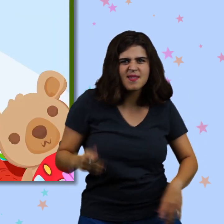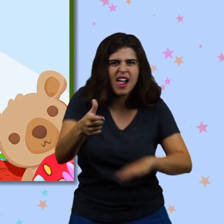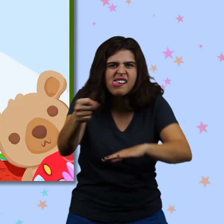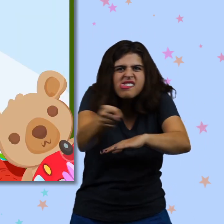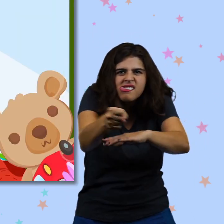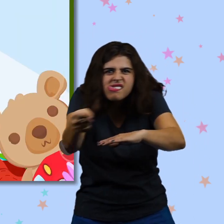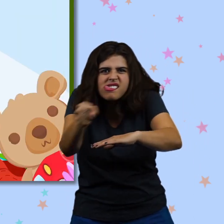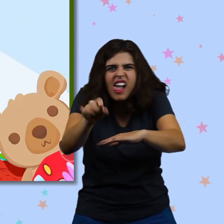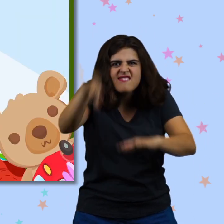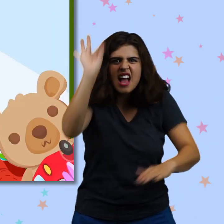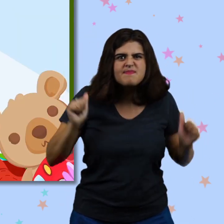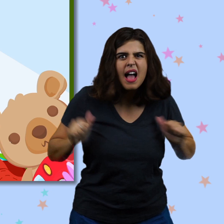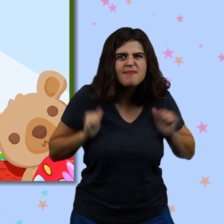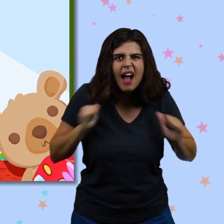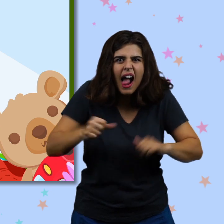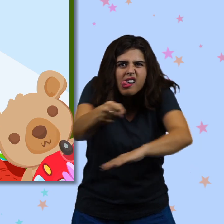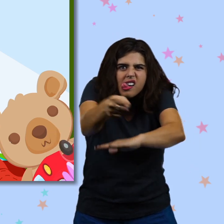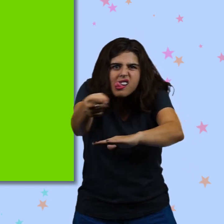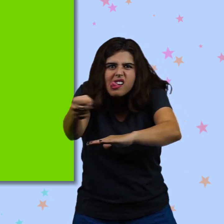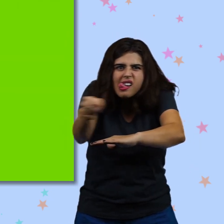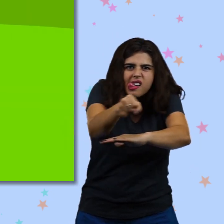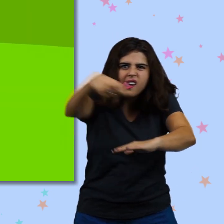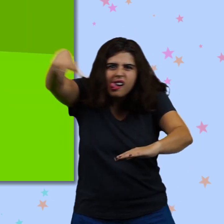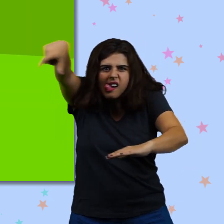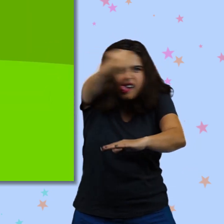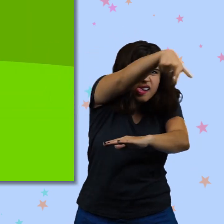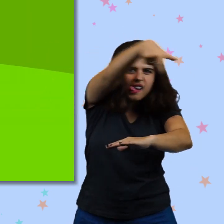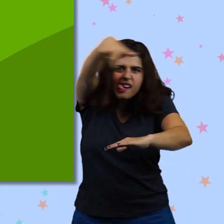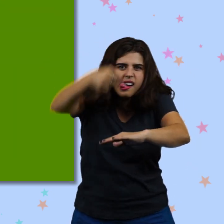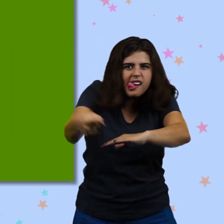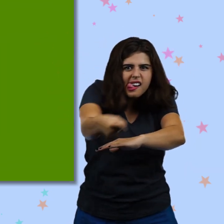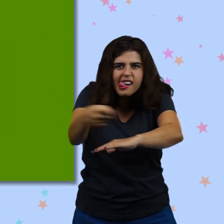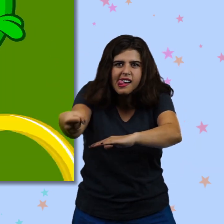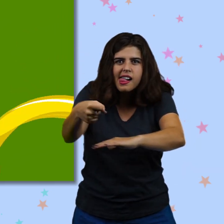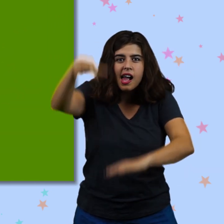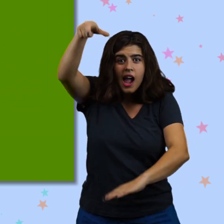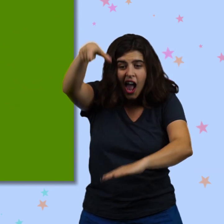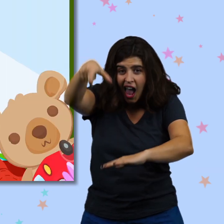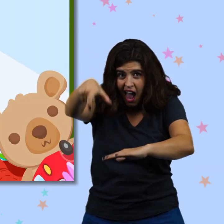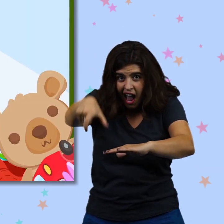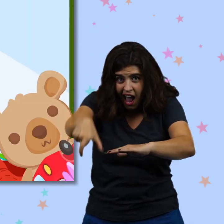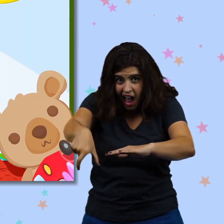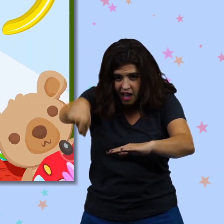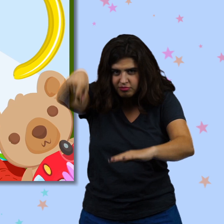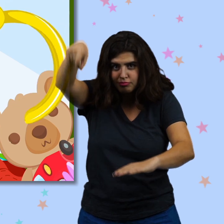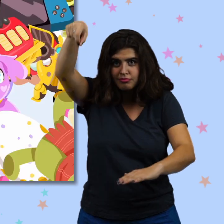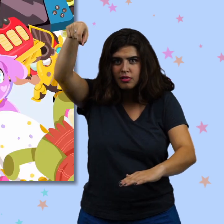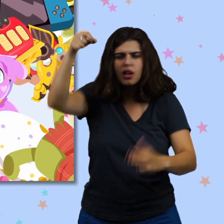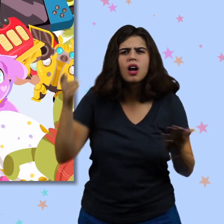Come on, Phoebe. I'm sure you can find that backpack. Let's see. There's something.